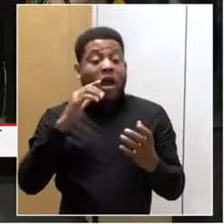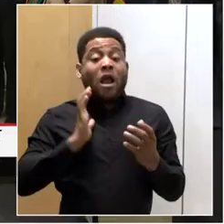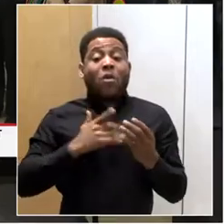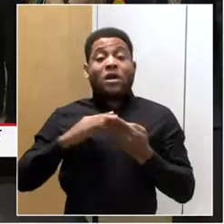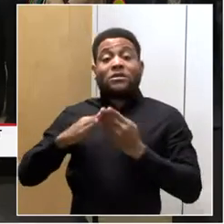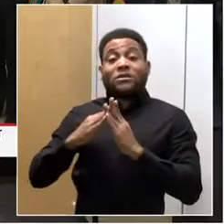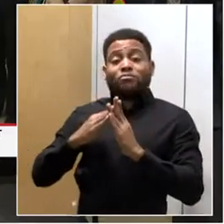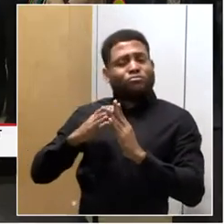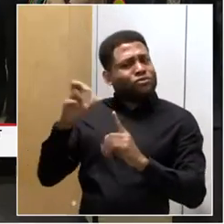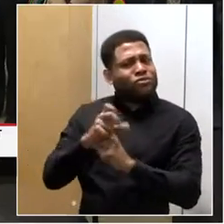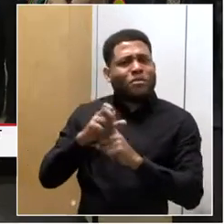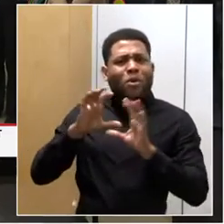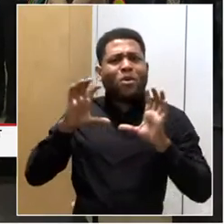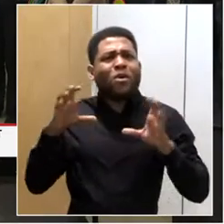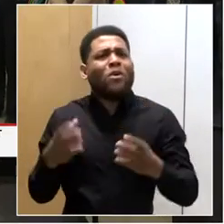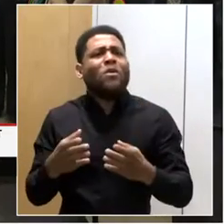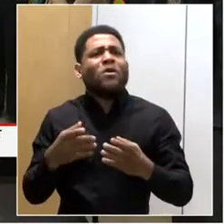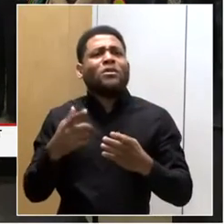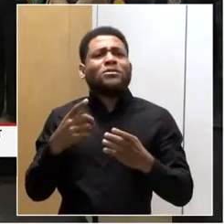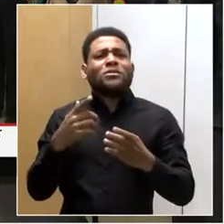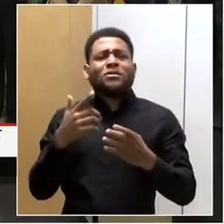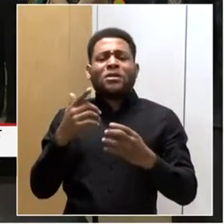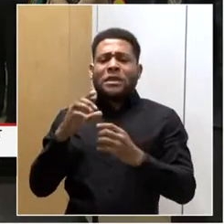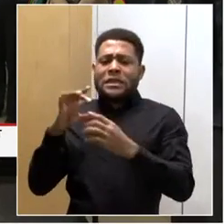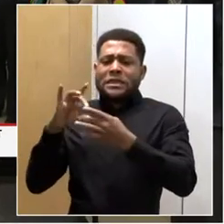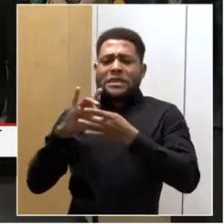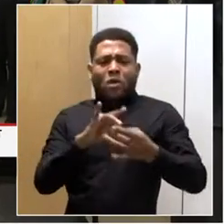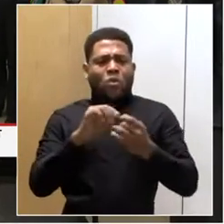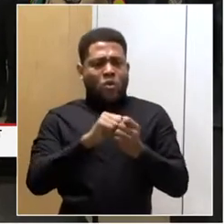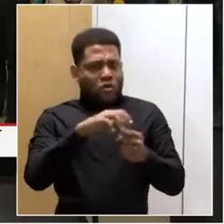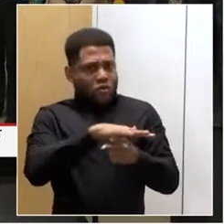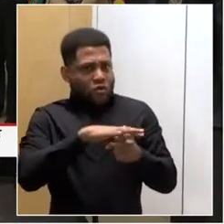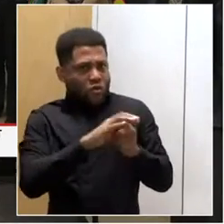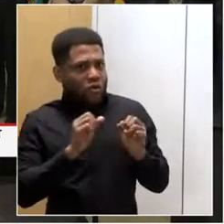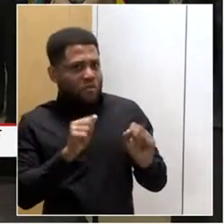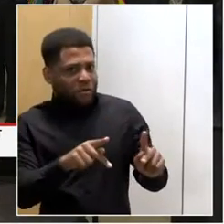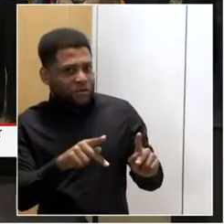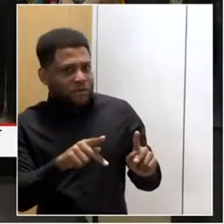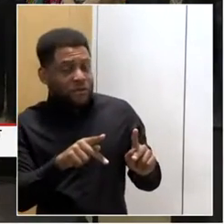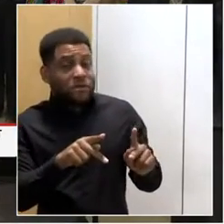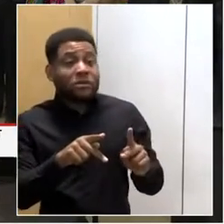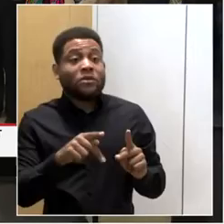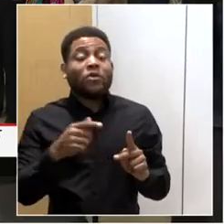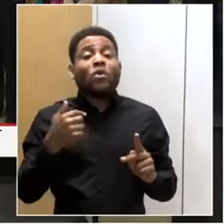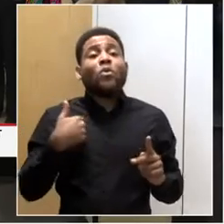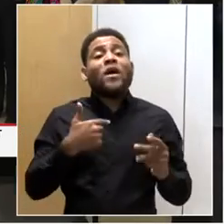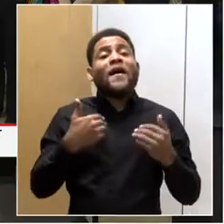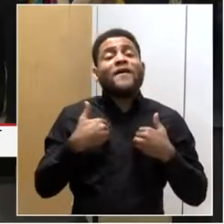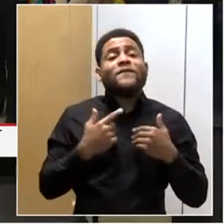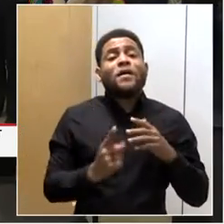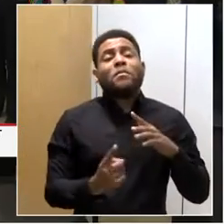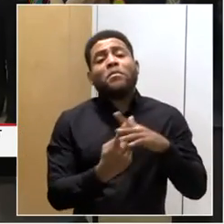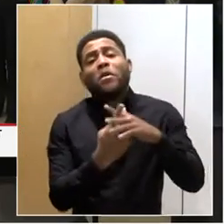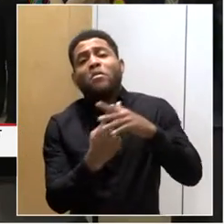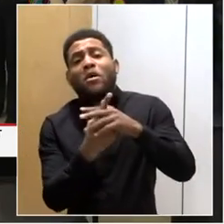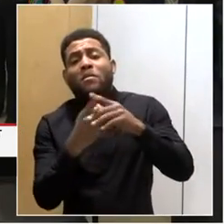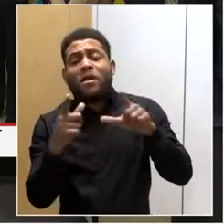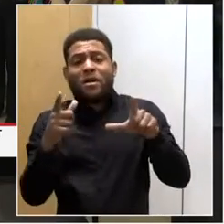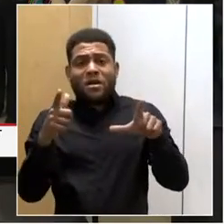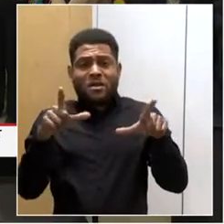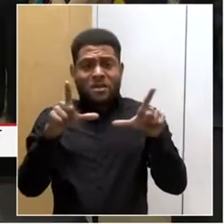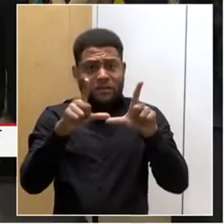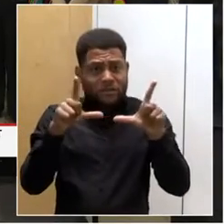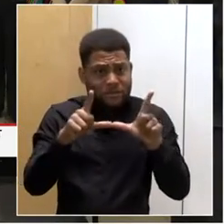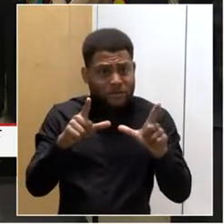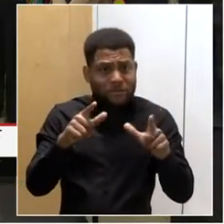local opportunity. And so you have pop-up programs like this, the pop-up permits, which will allow local businesses to